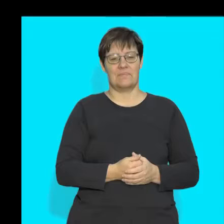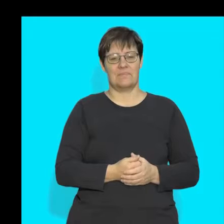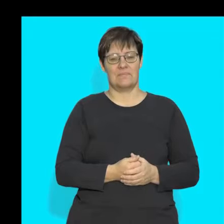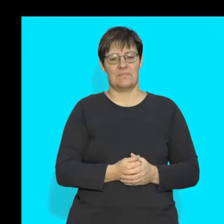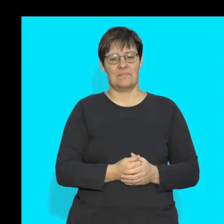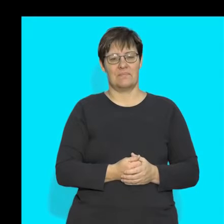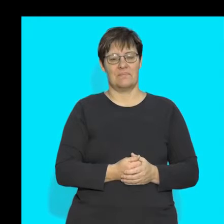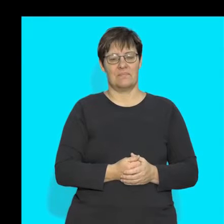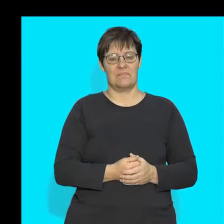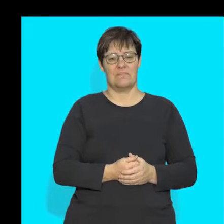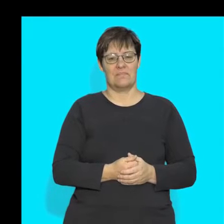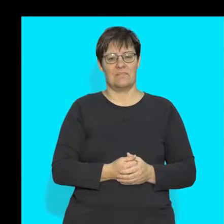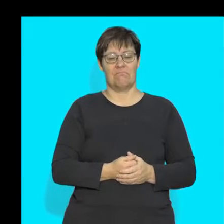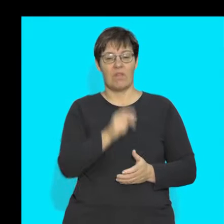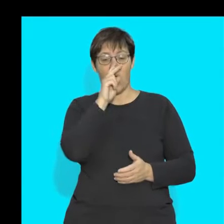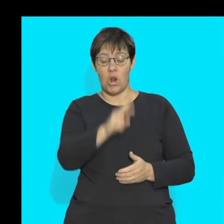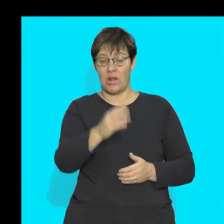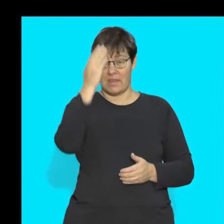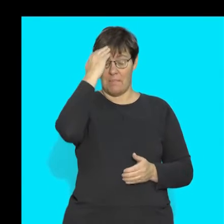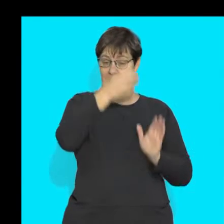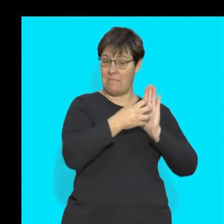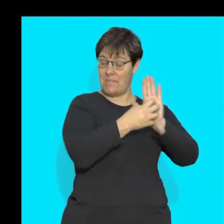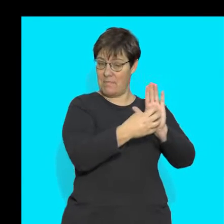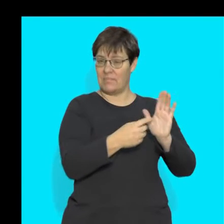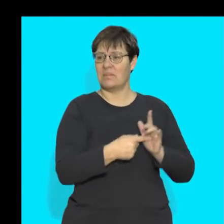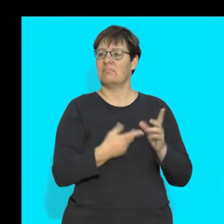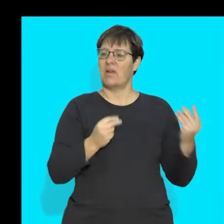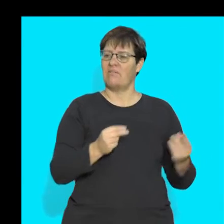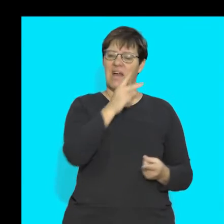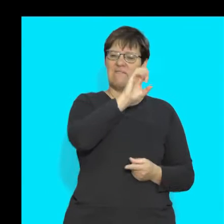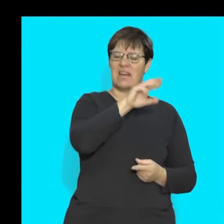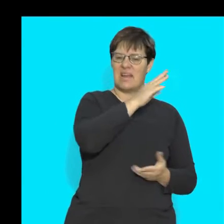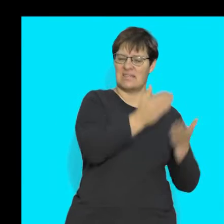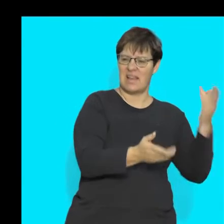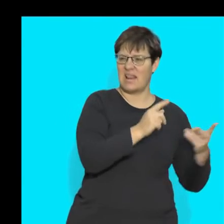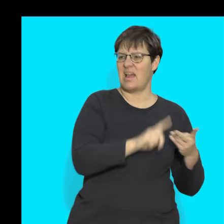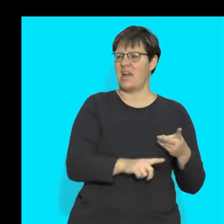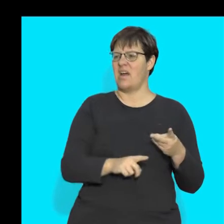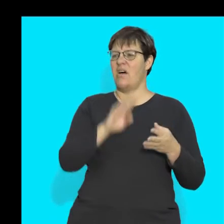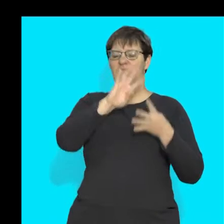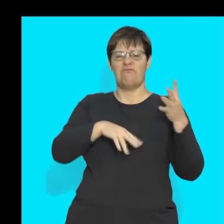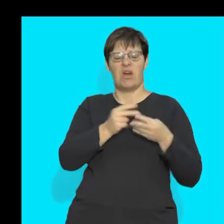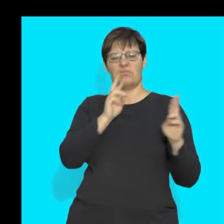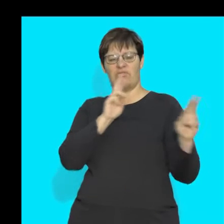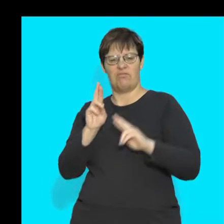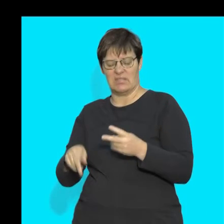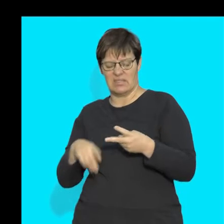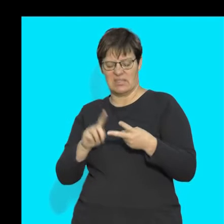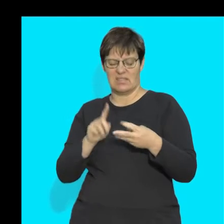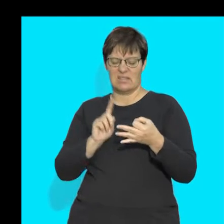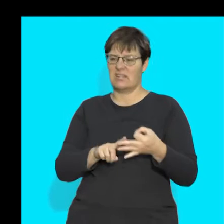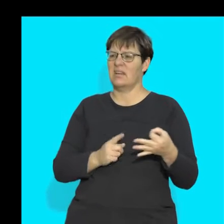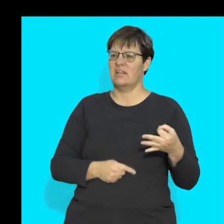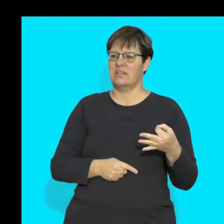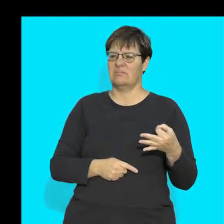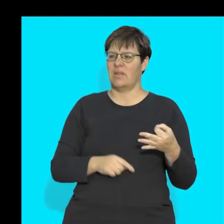So, we have been looking, we've done vectors and scalars, we've done frames of reference, we've done position